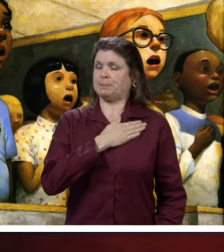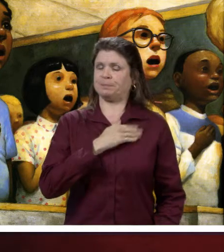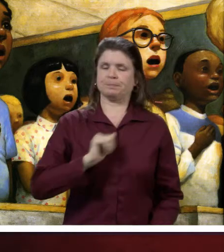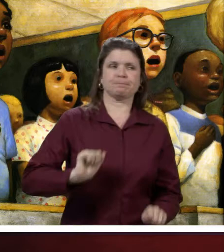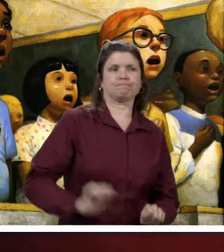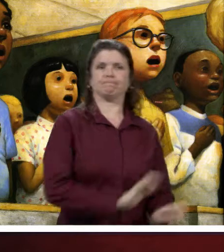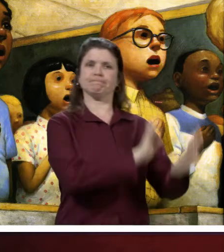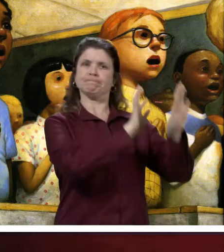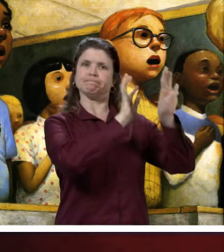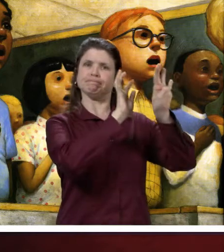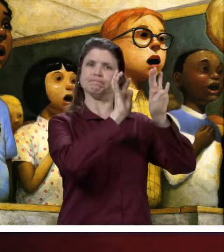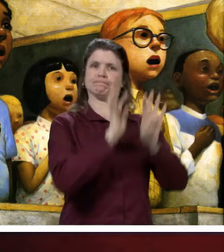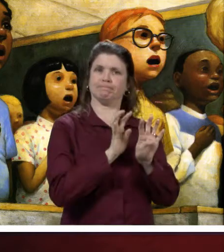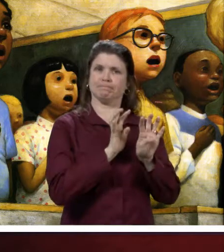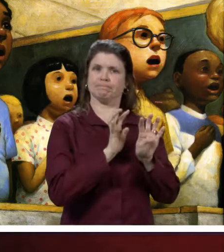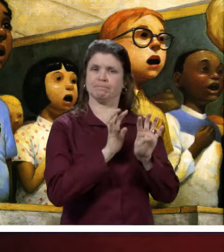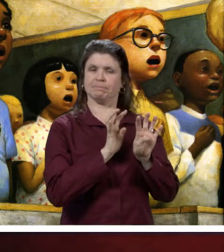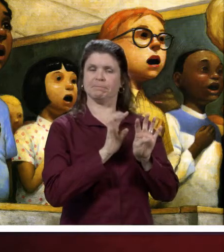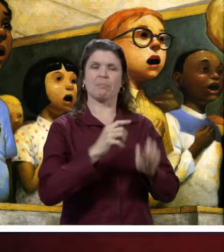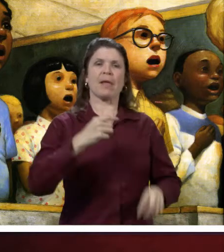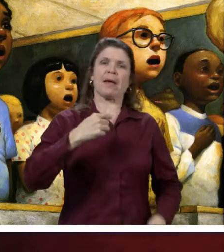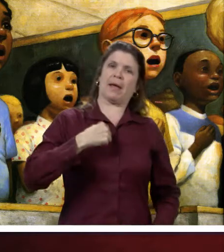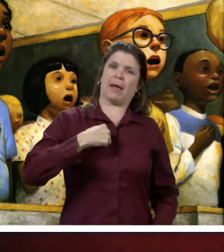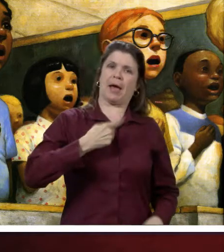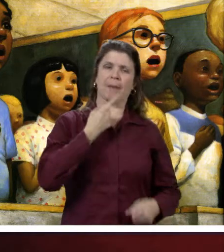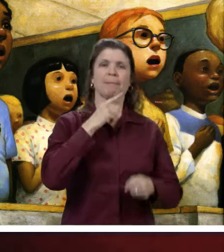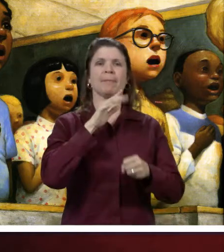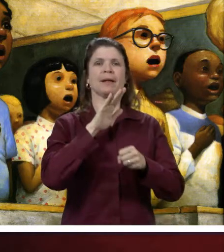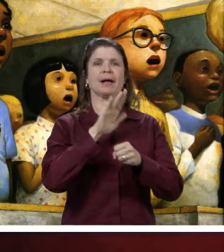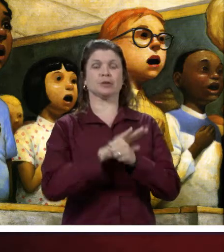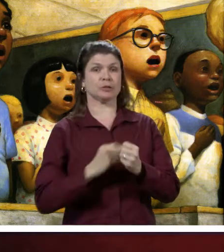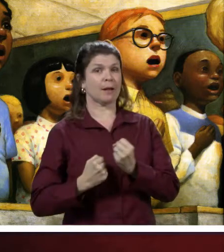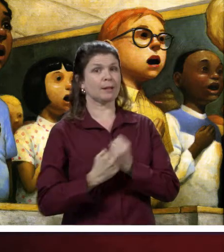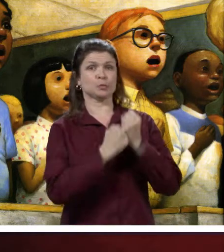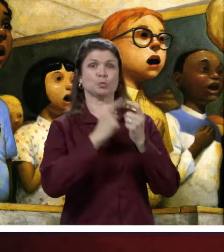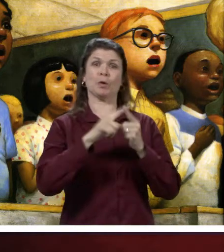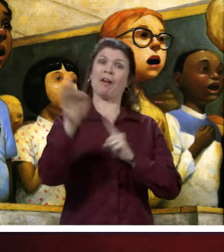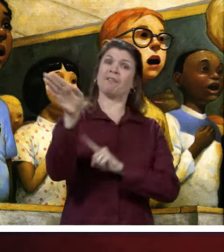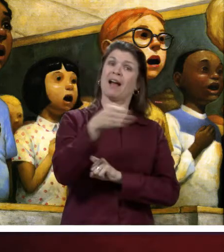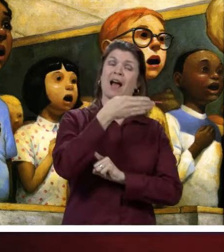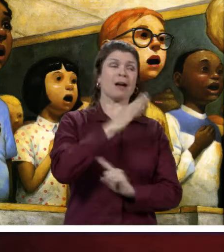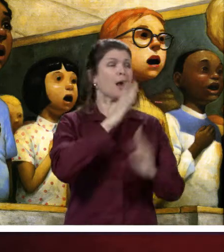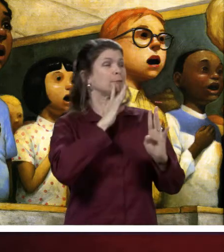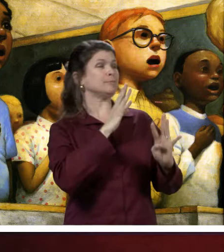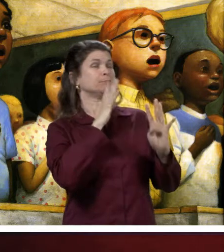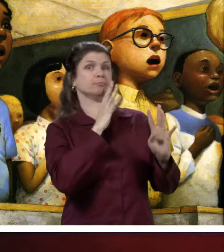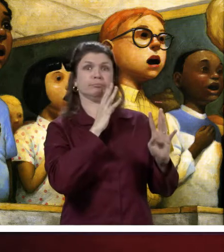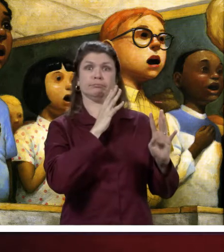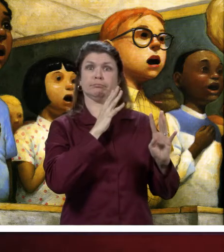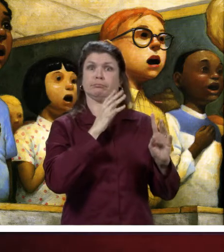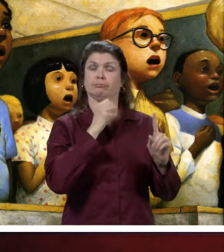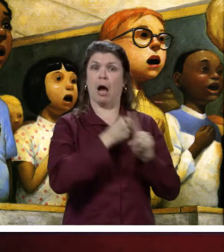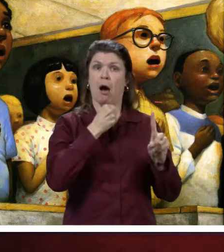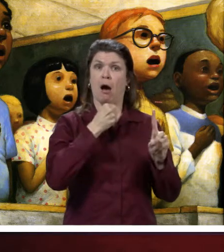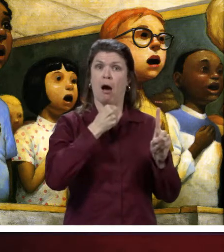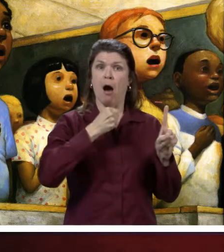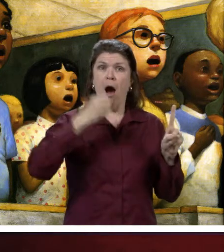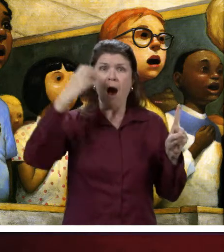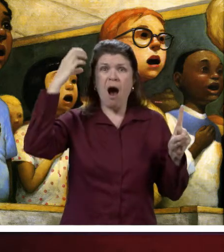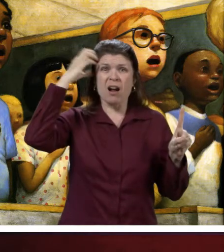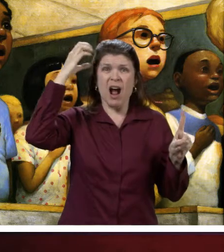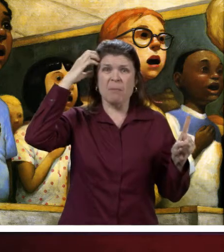but when the class said the Pledge of Allegiance, her stripes turned red, white, and blue, and she broke out in